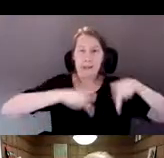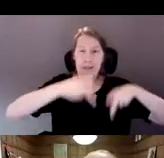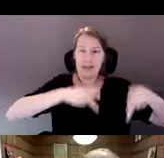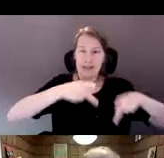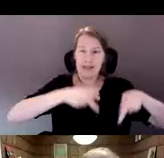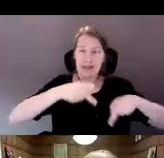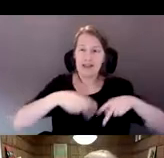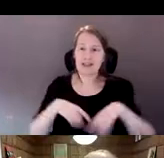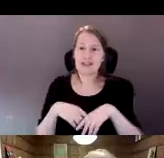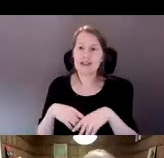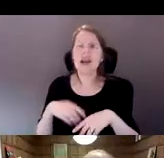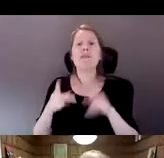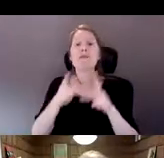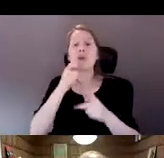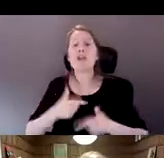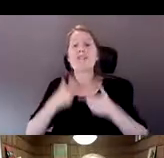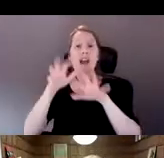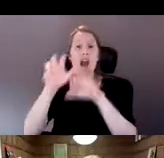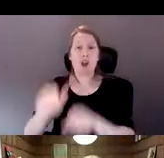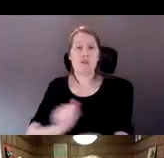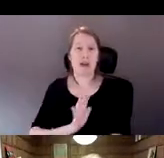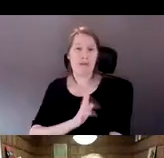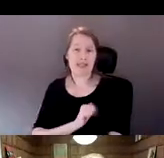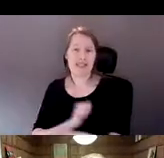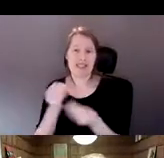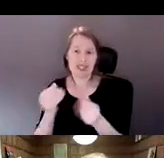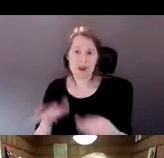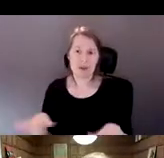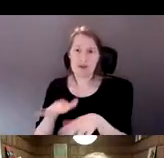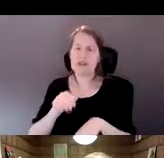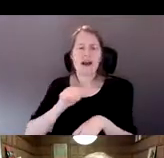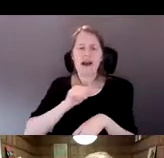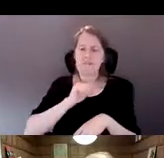the occupied Palestinian territories are thinking too much about Judaism.